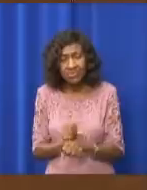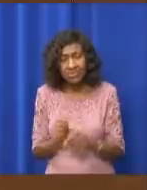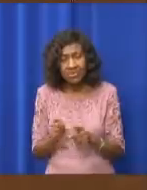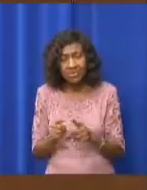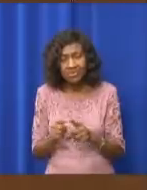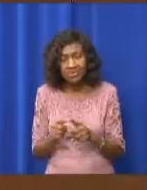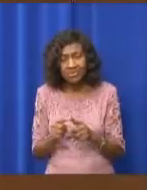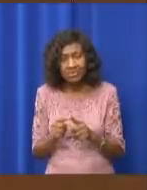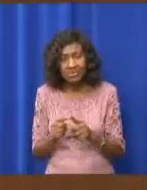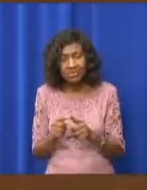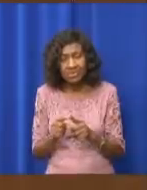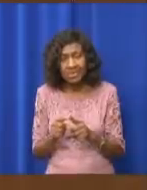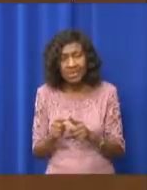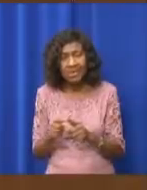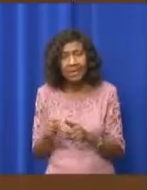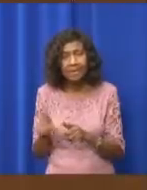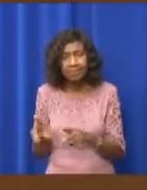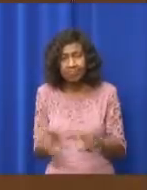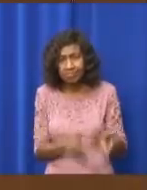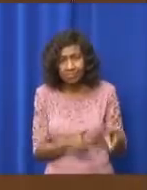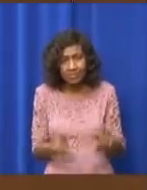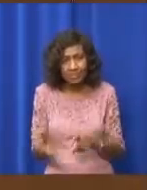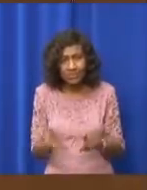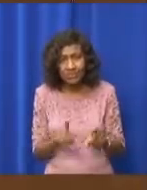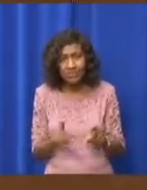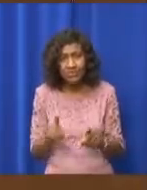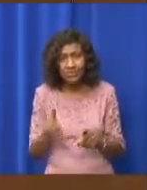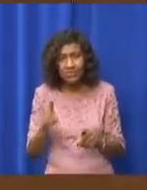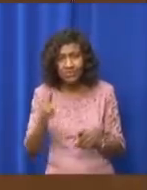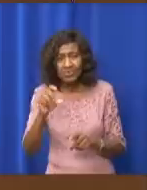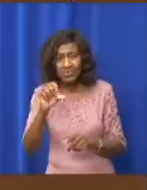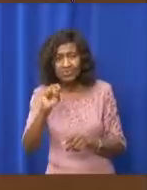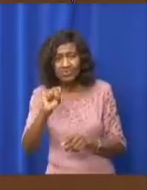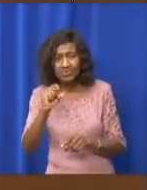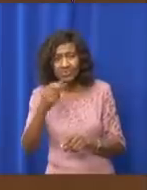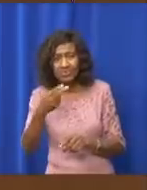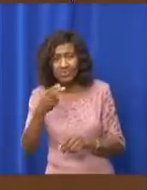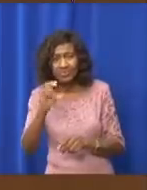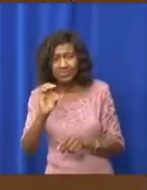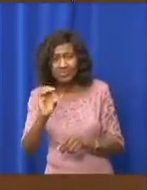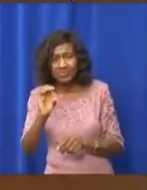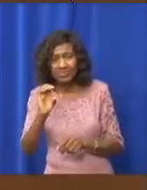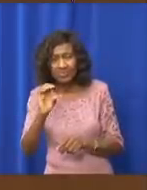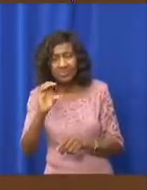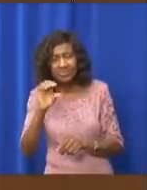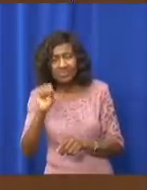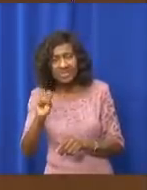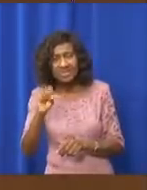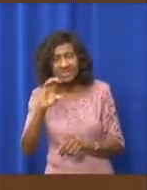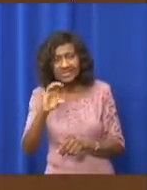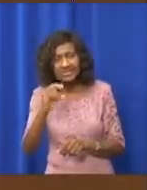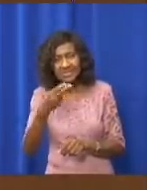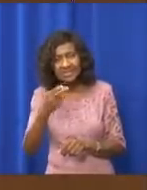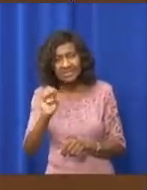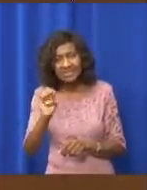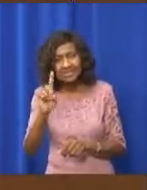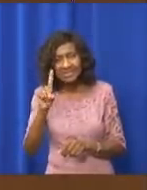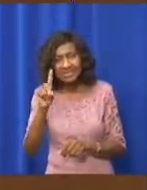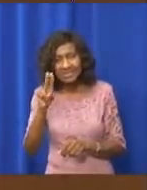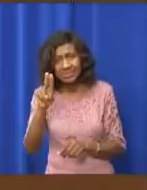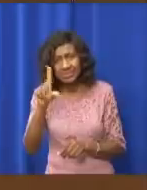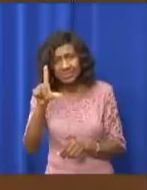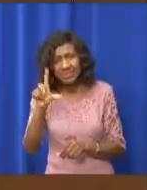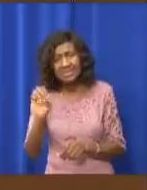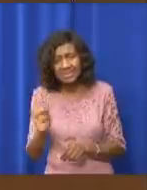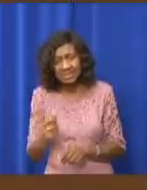with the courts to get these all before. So next week, as the Chief Justice has indicated, we'll start the process with hard curfew